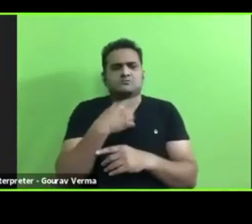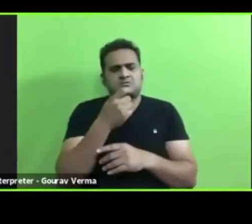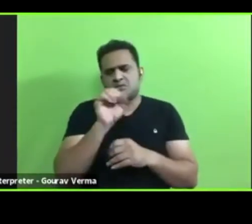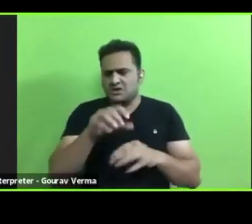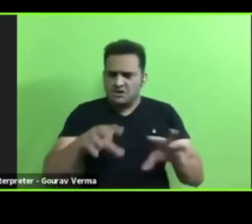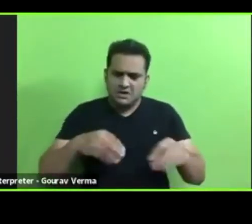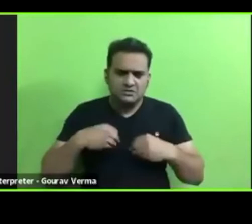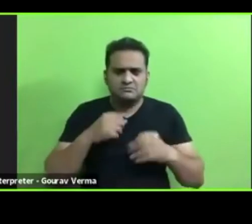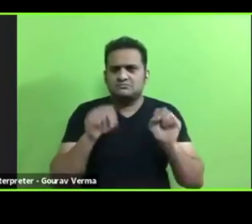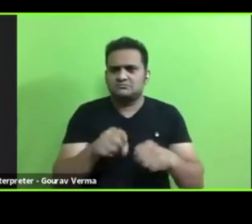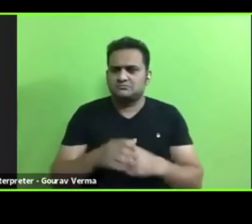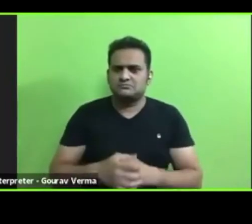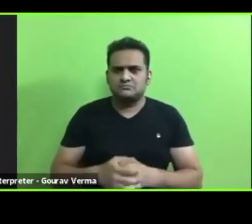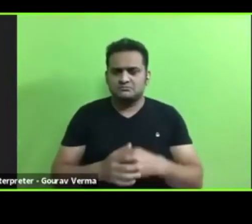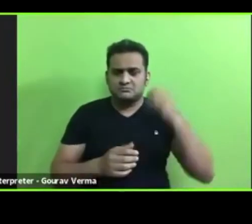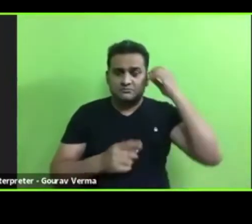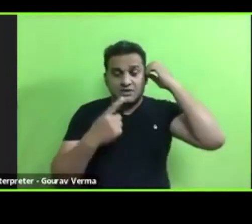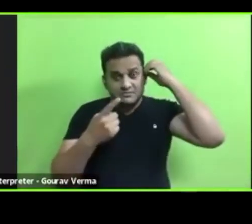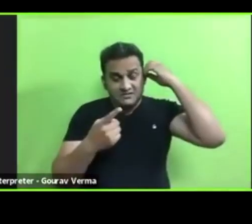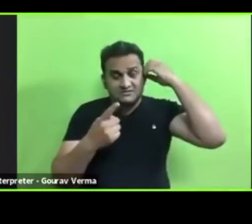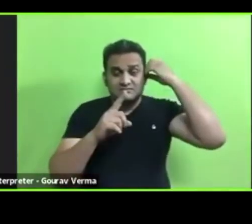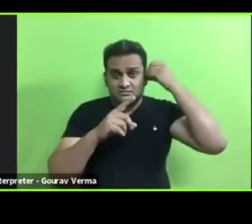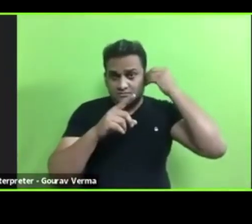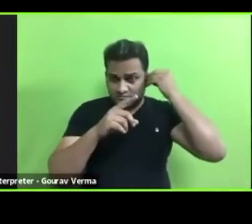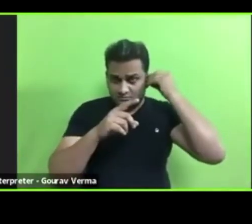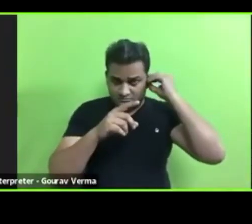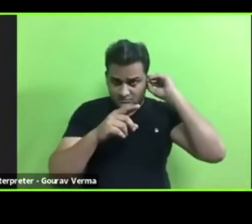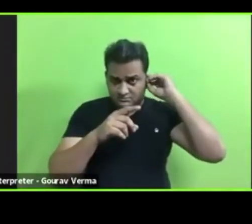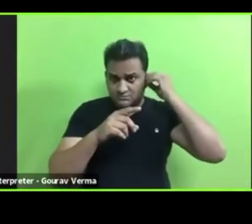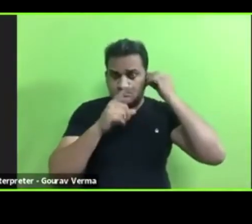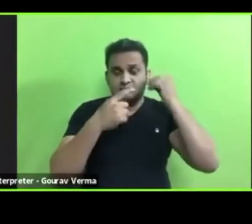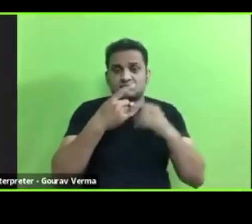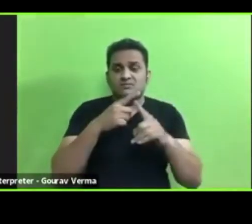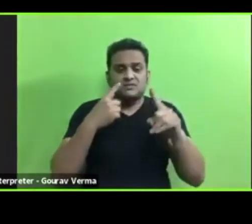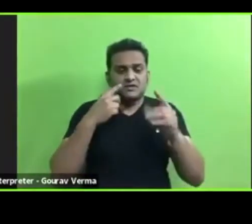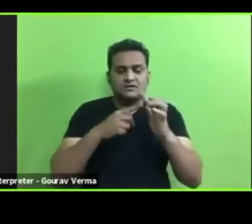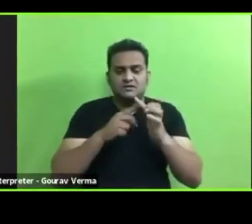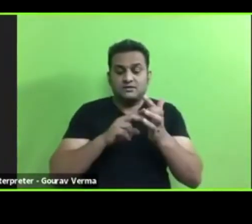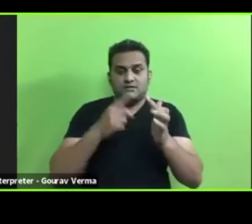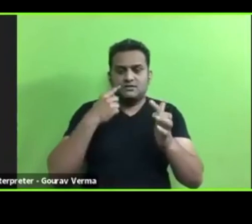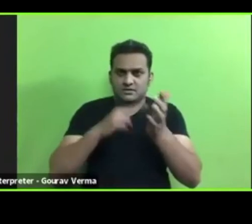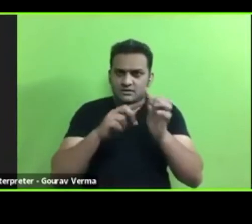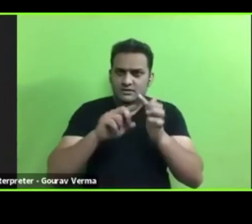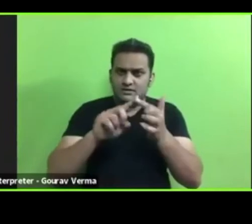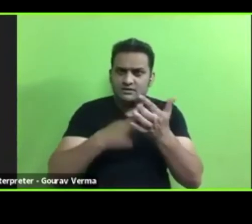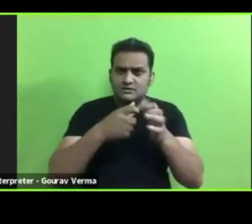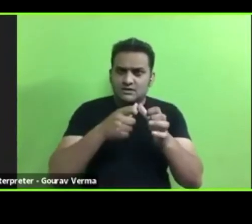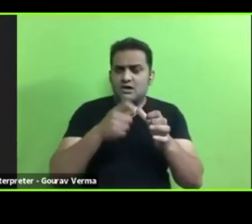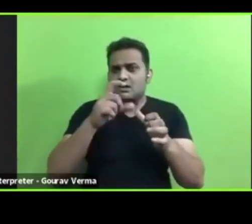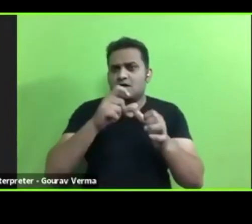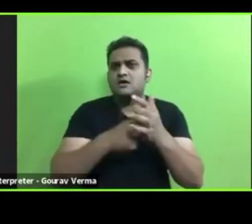or forgotten. But even within this high art, we are talking about intra-art. It is the Brahmin